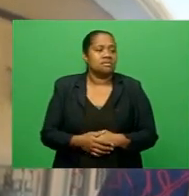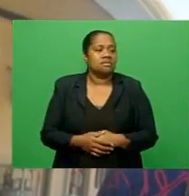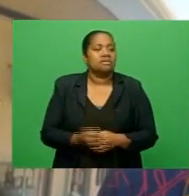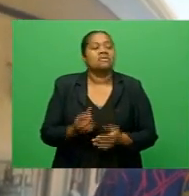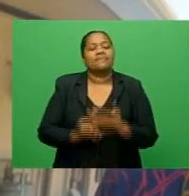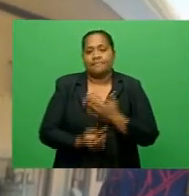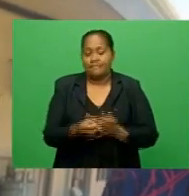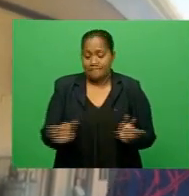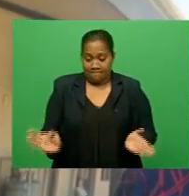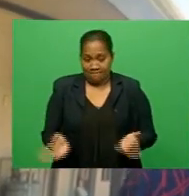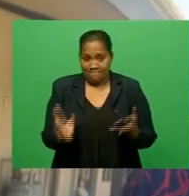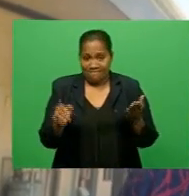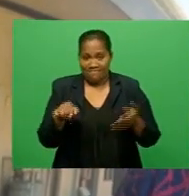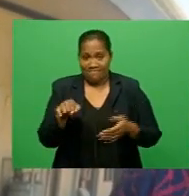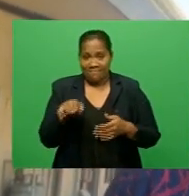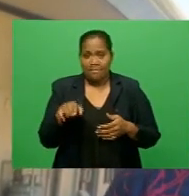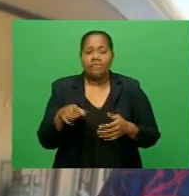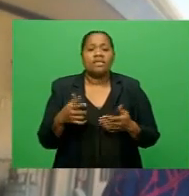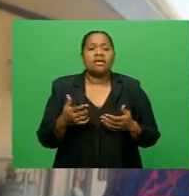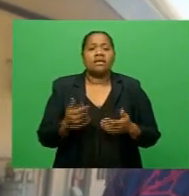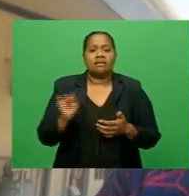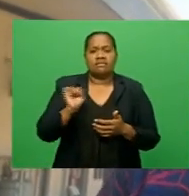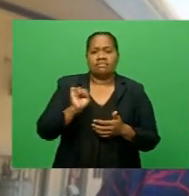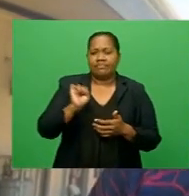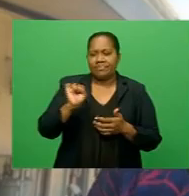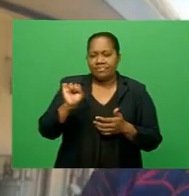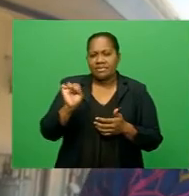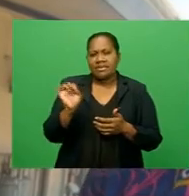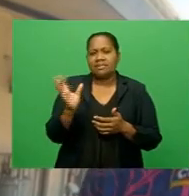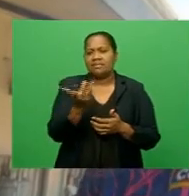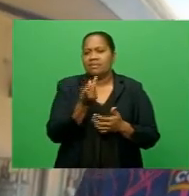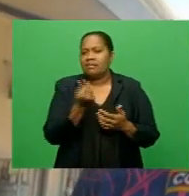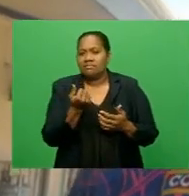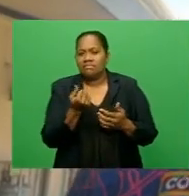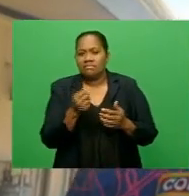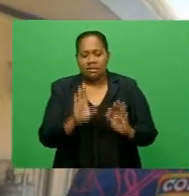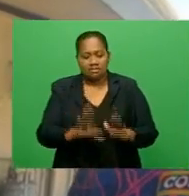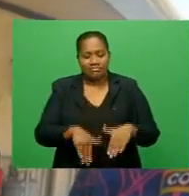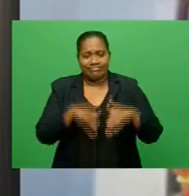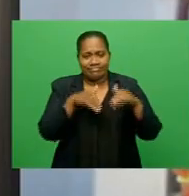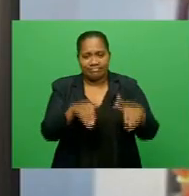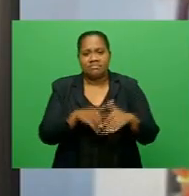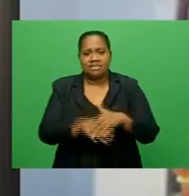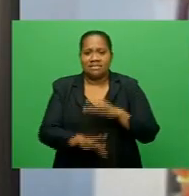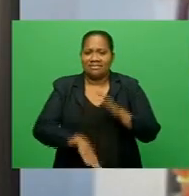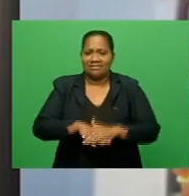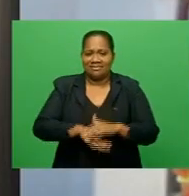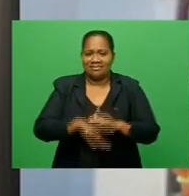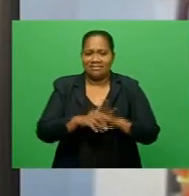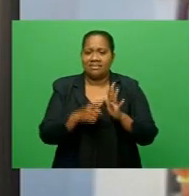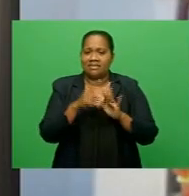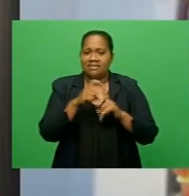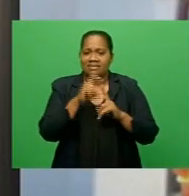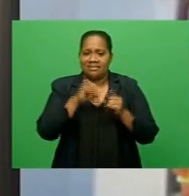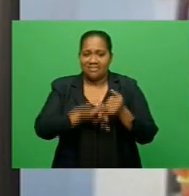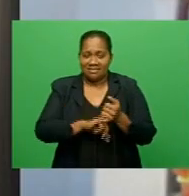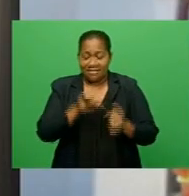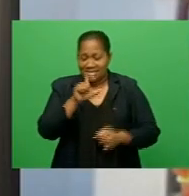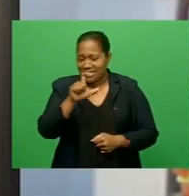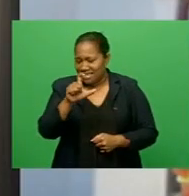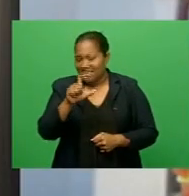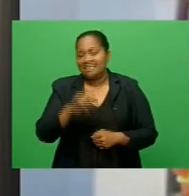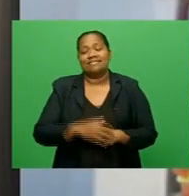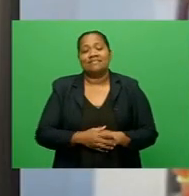and they are the ones who will be participating in the Futsal IDC. Organizers of the Fiji